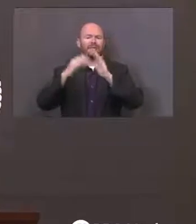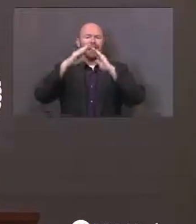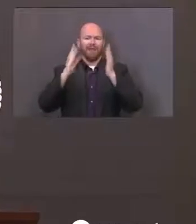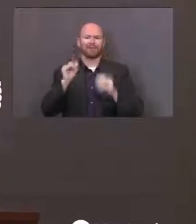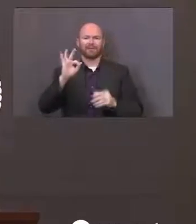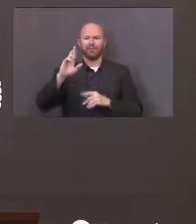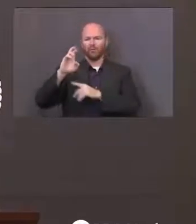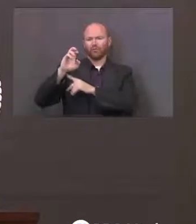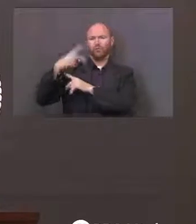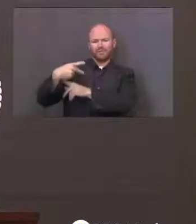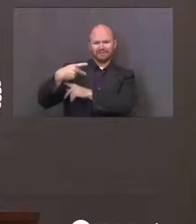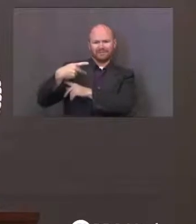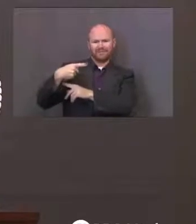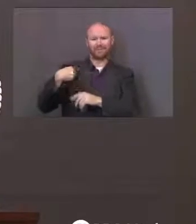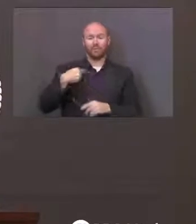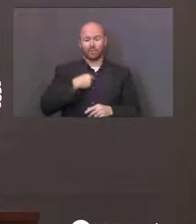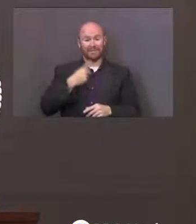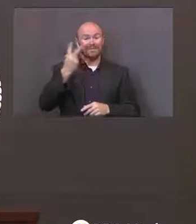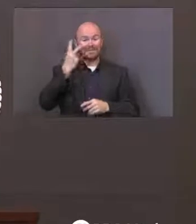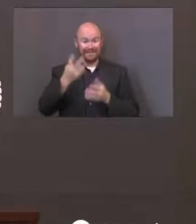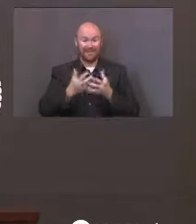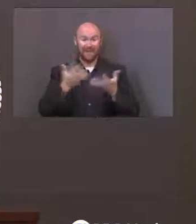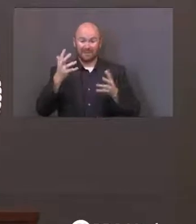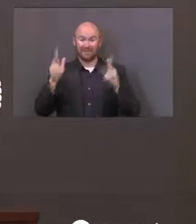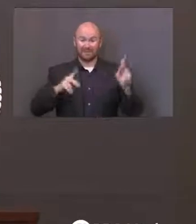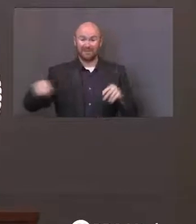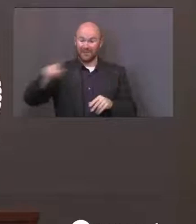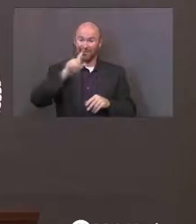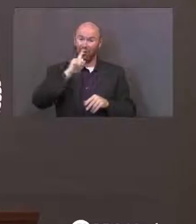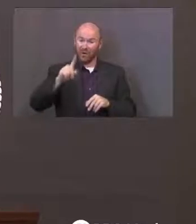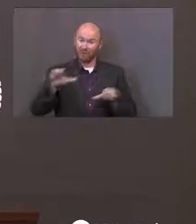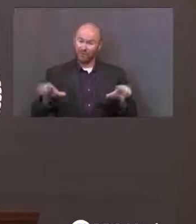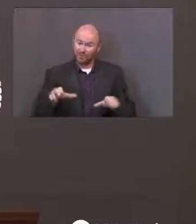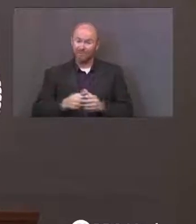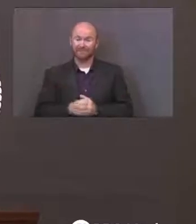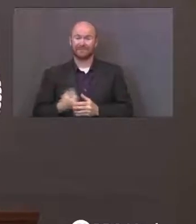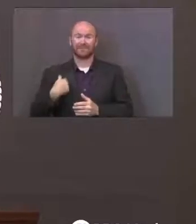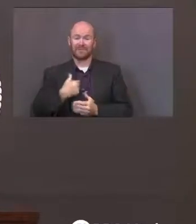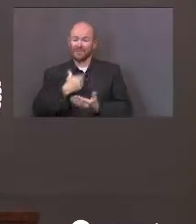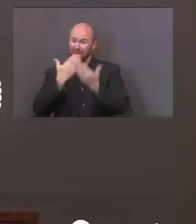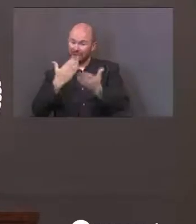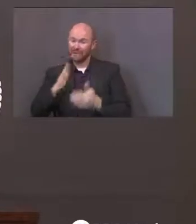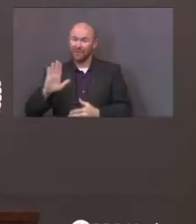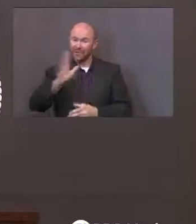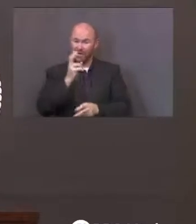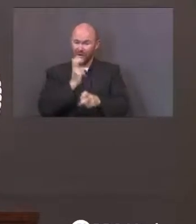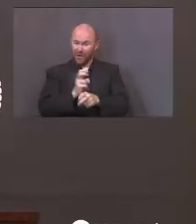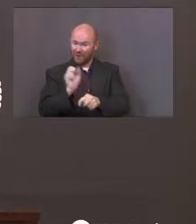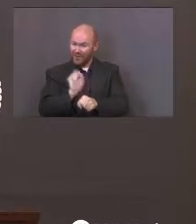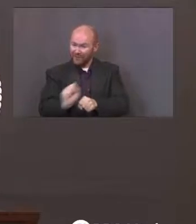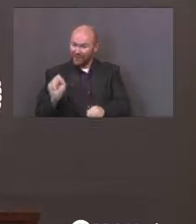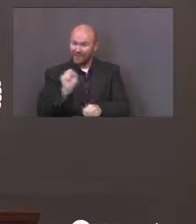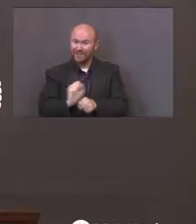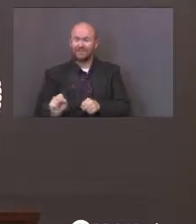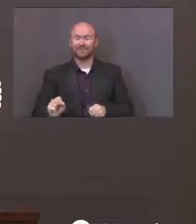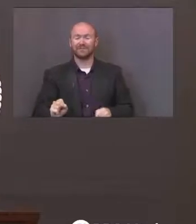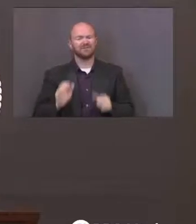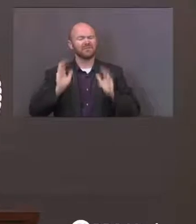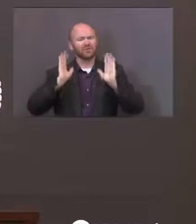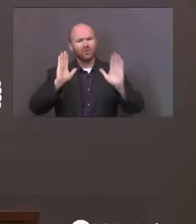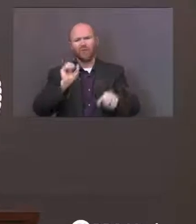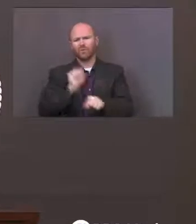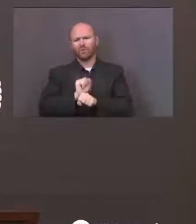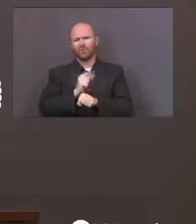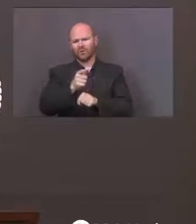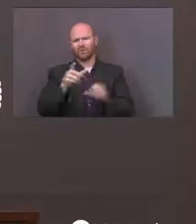to know that we see how much you are doing, and we appreciate the efforts and the great work that you've